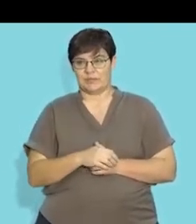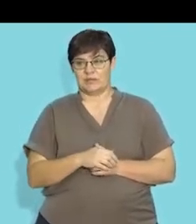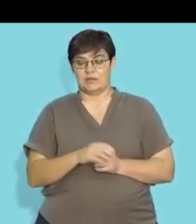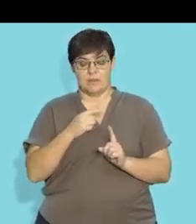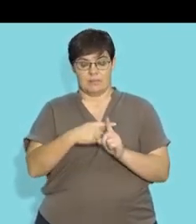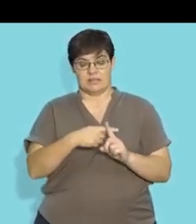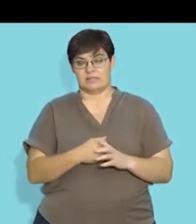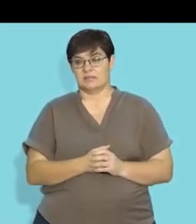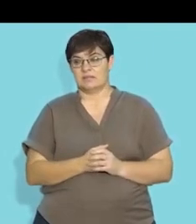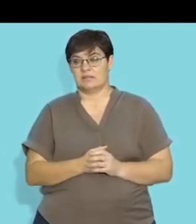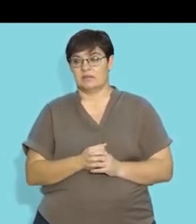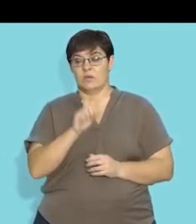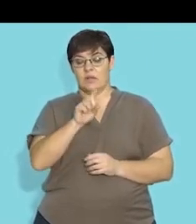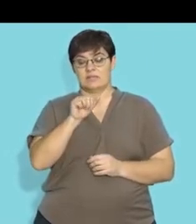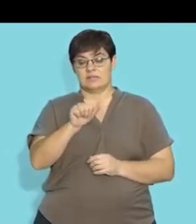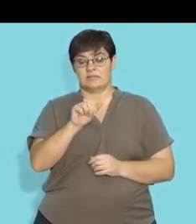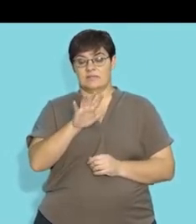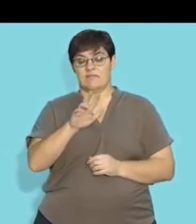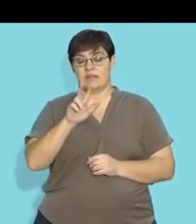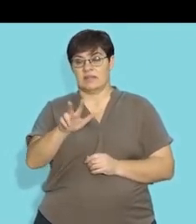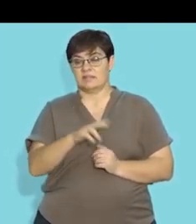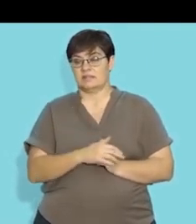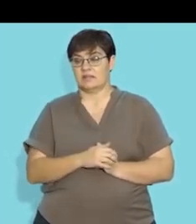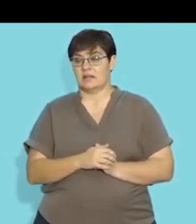2788.26 plus